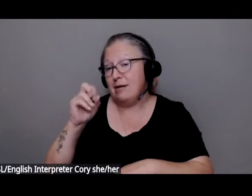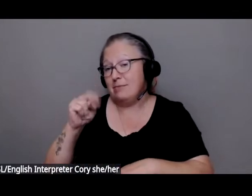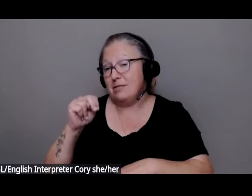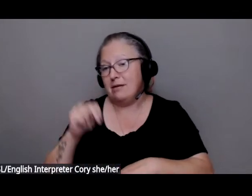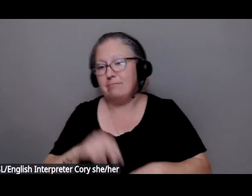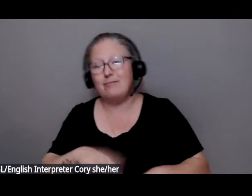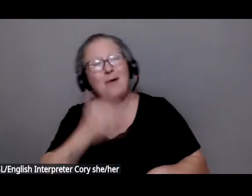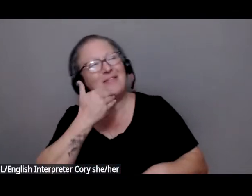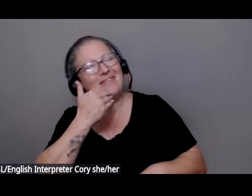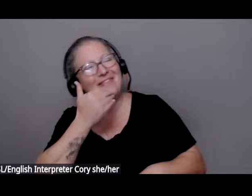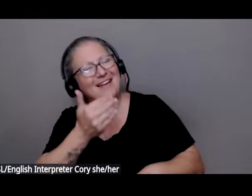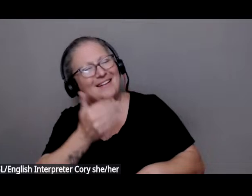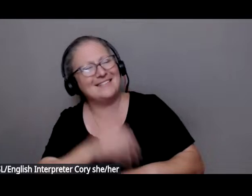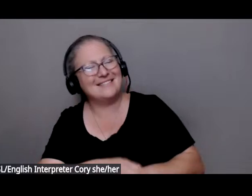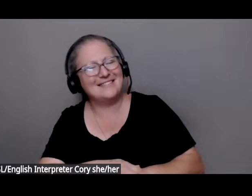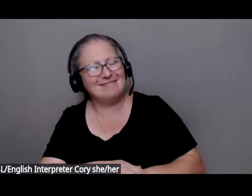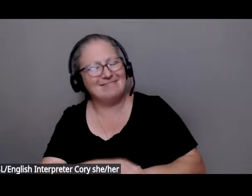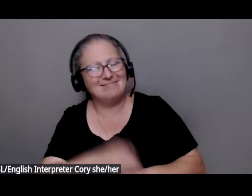Oh, thanks.